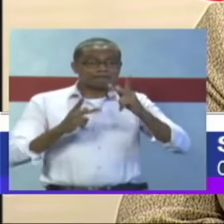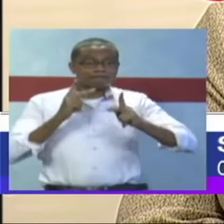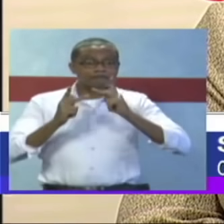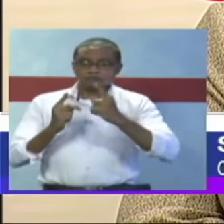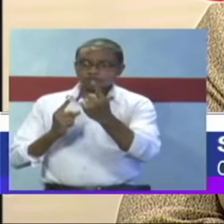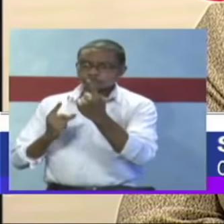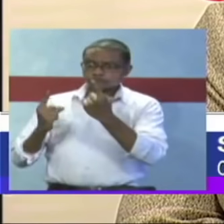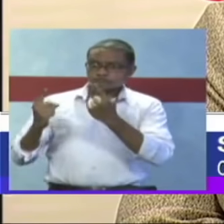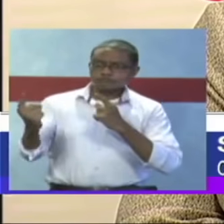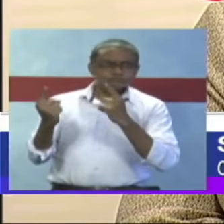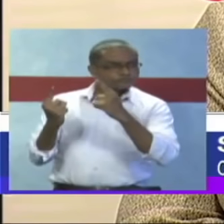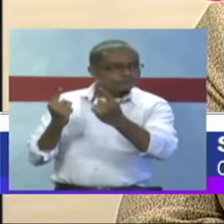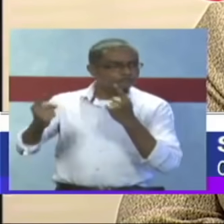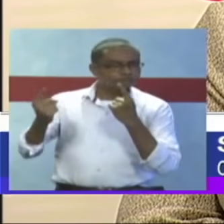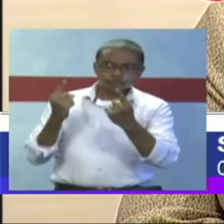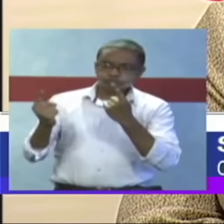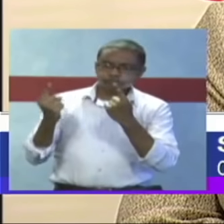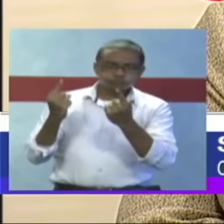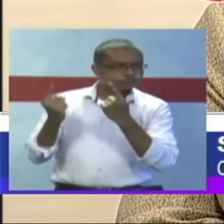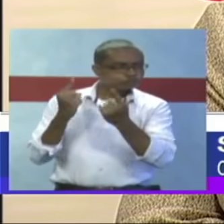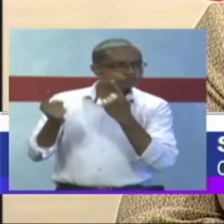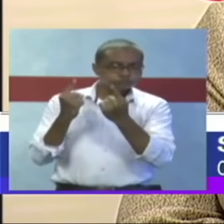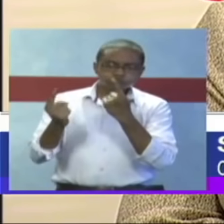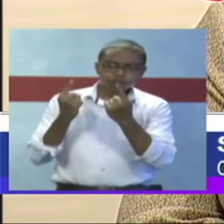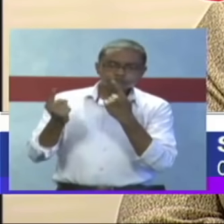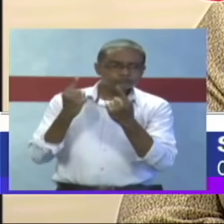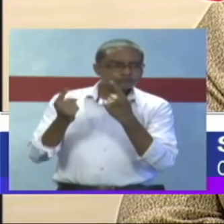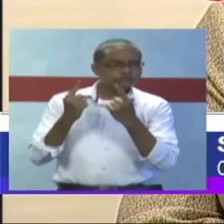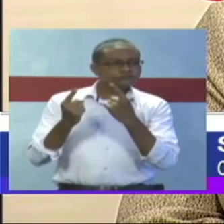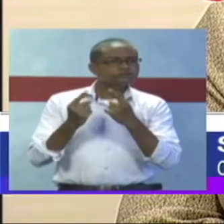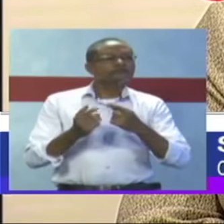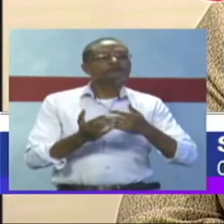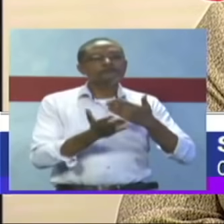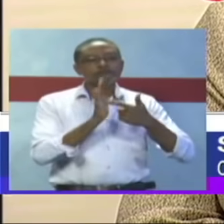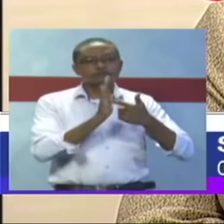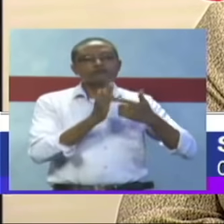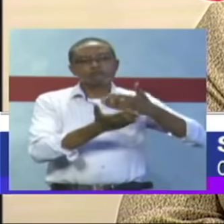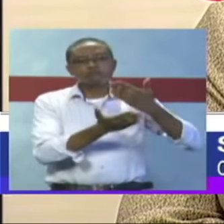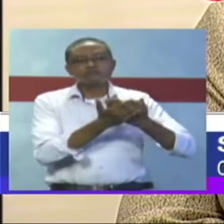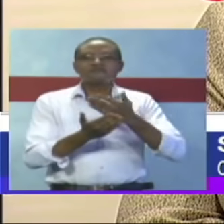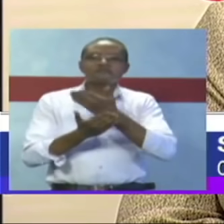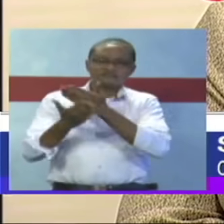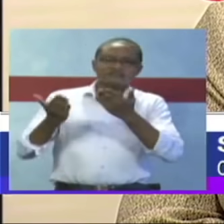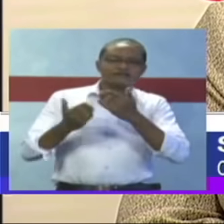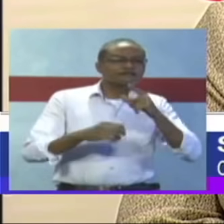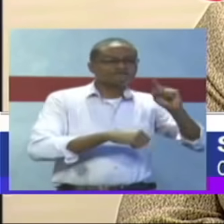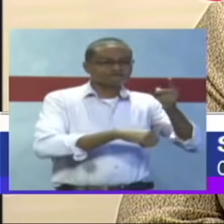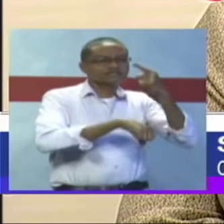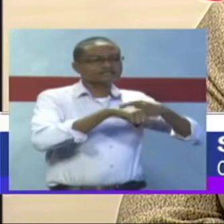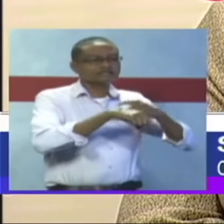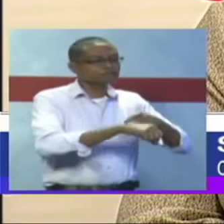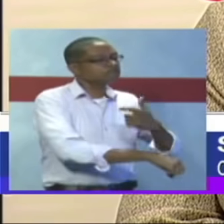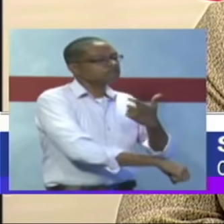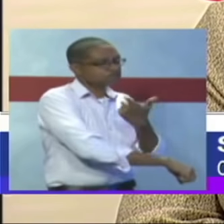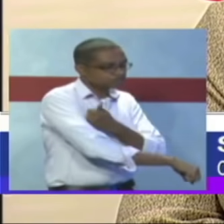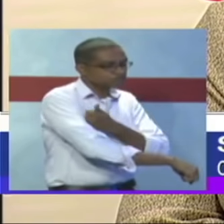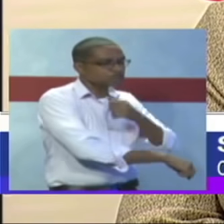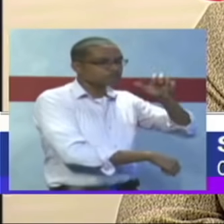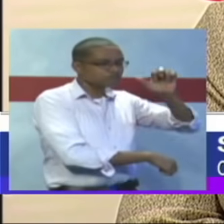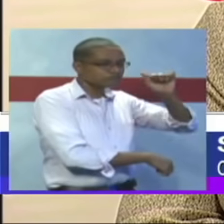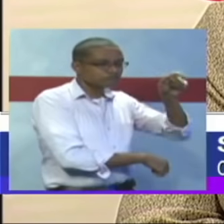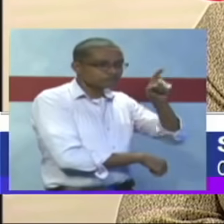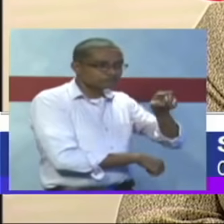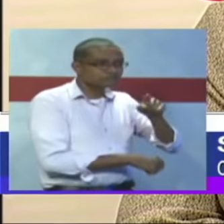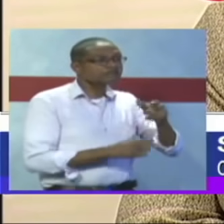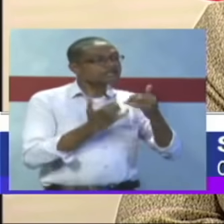persons presenting themselves are just as a testament to the numbers who would have received their first dose of the AstraZeneca vaccine. And